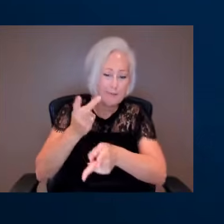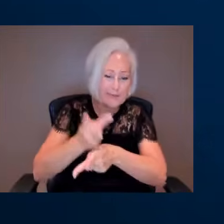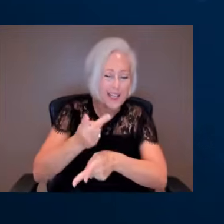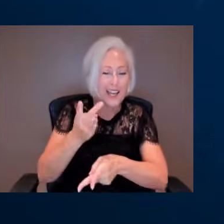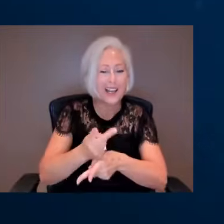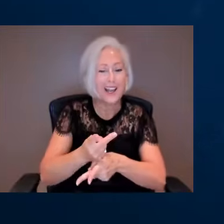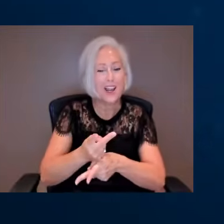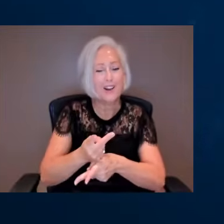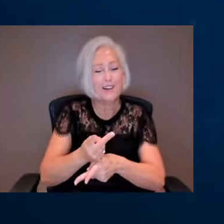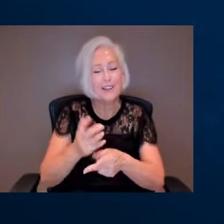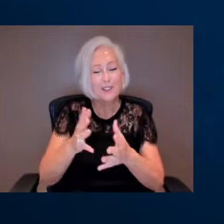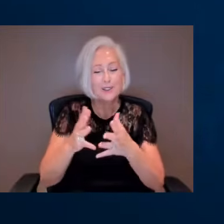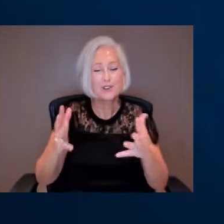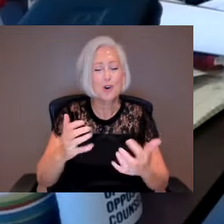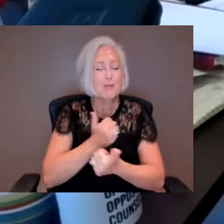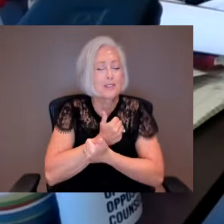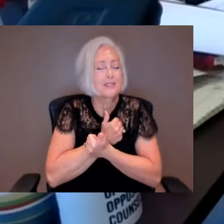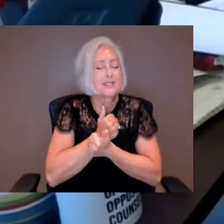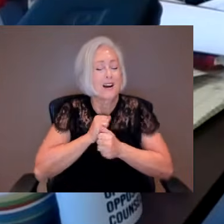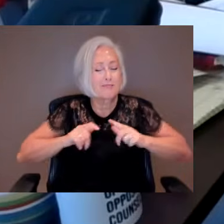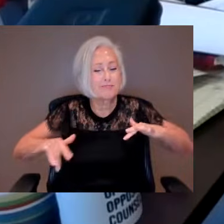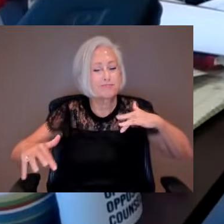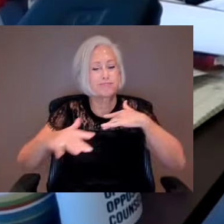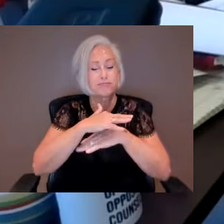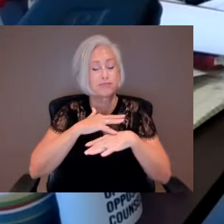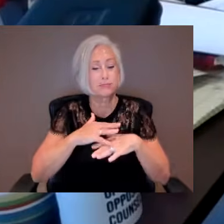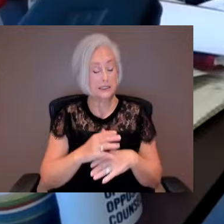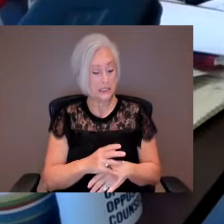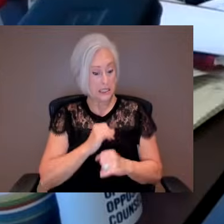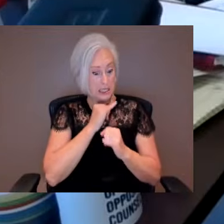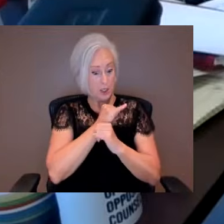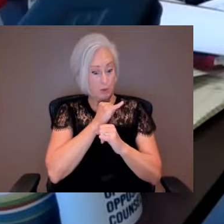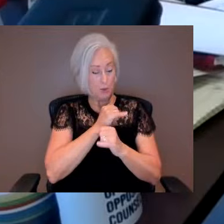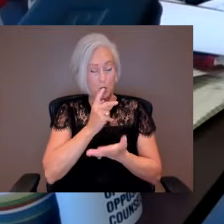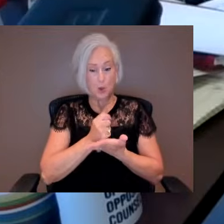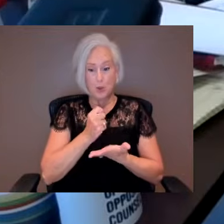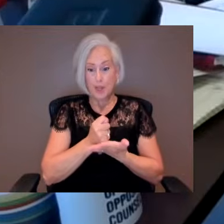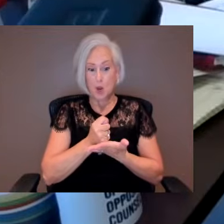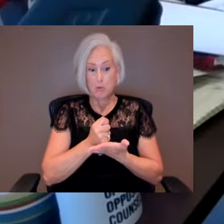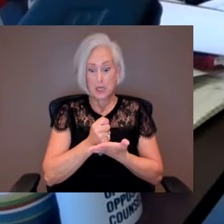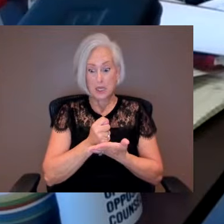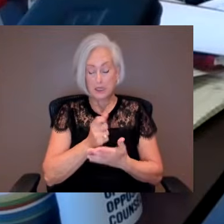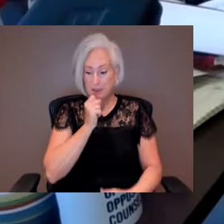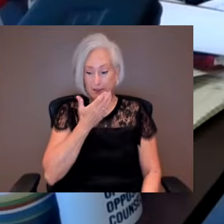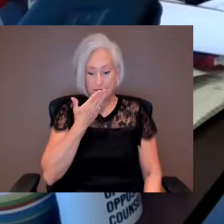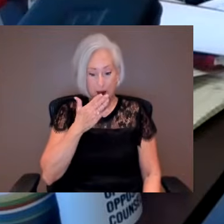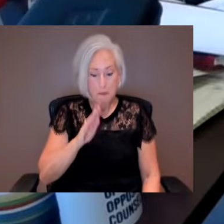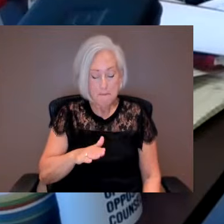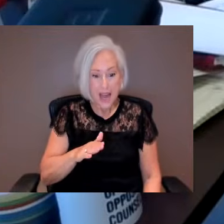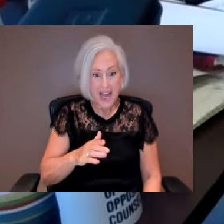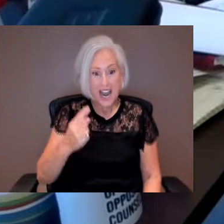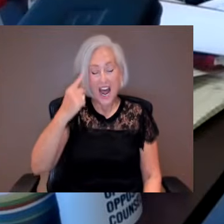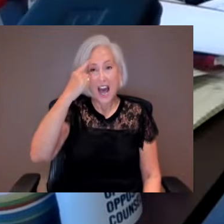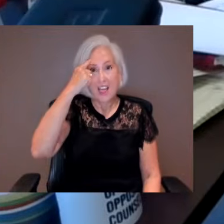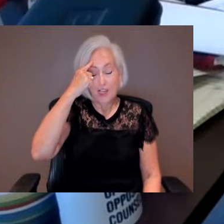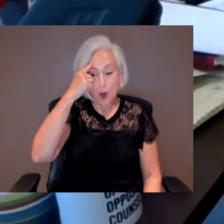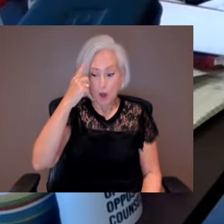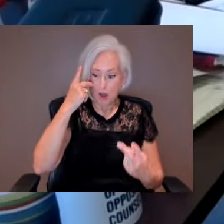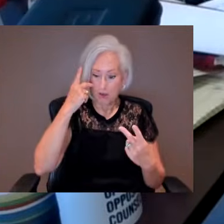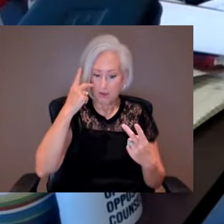the immunotherapy itself really wasn't that bad. I was surprised. I thought it was going to be like what you see on TV with chemo